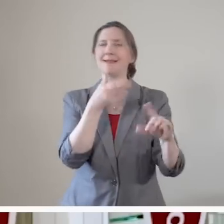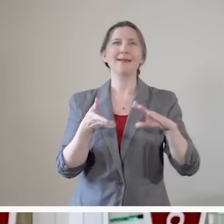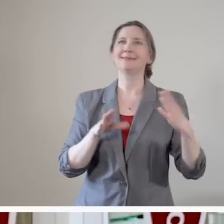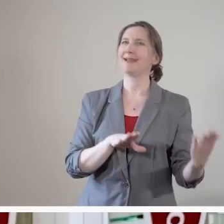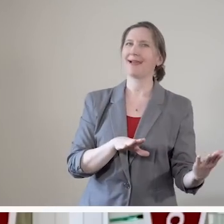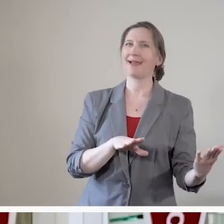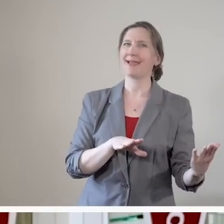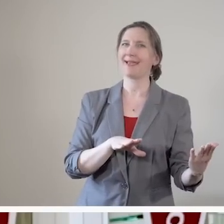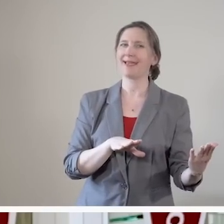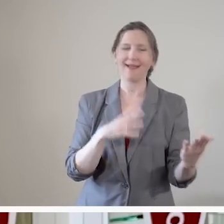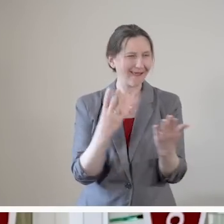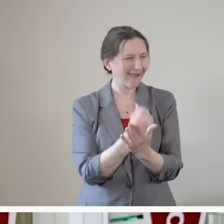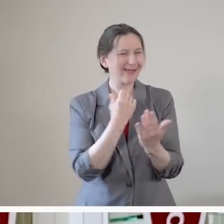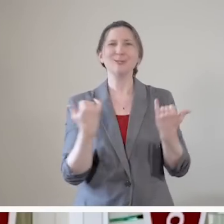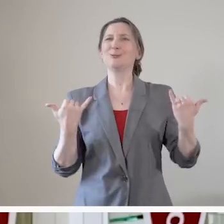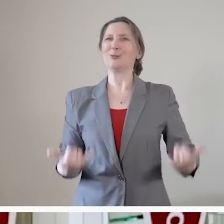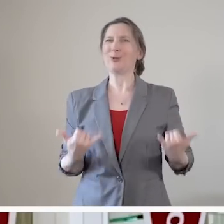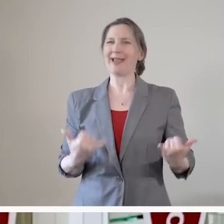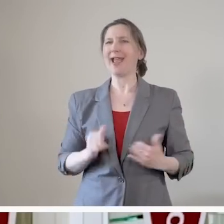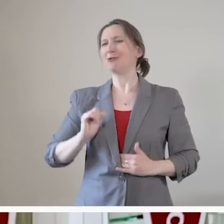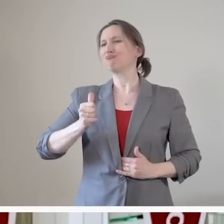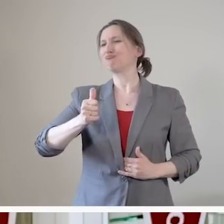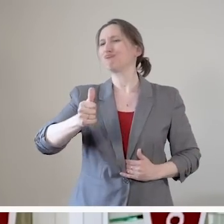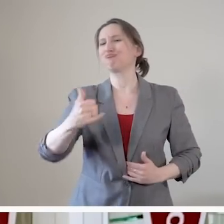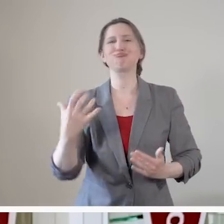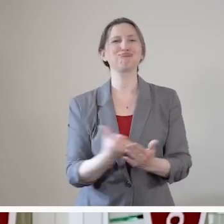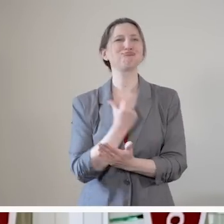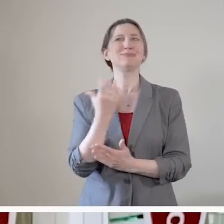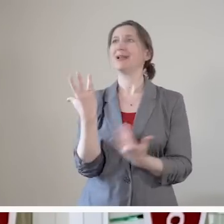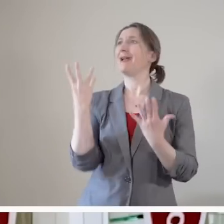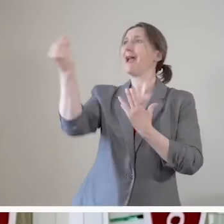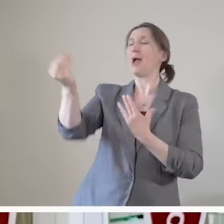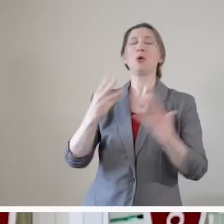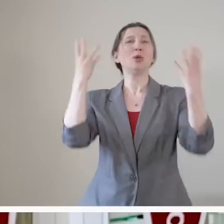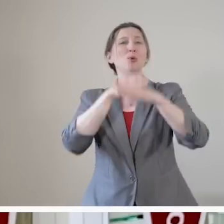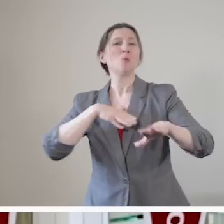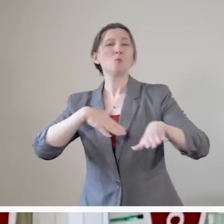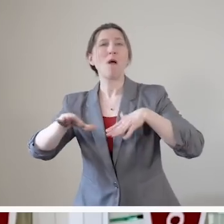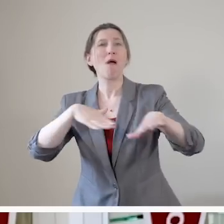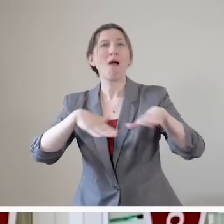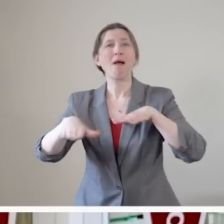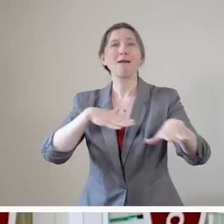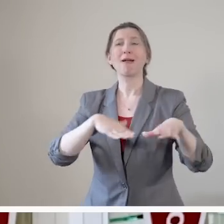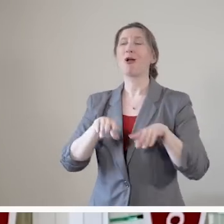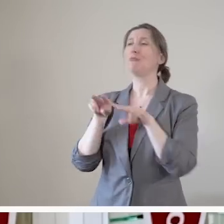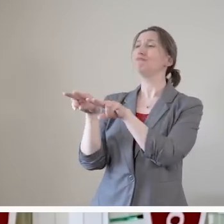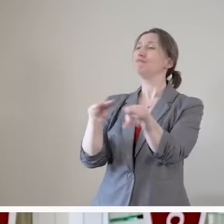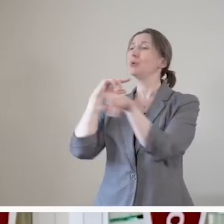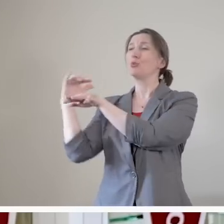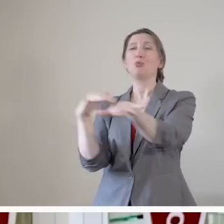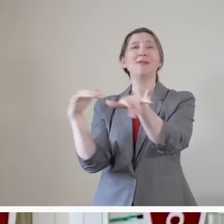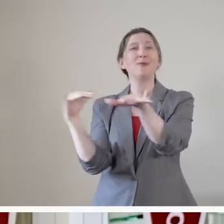the post office? And we have today to take this beautiful walk, or go and look at the Hudson